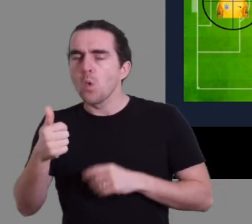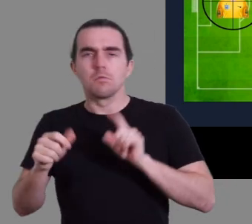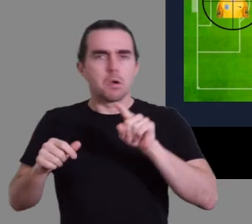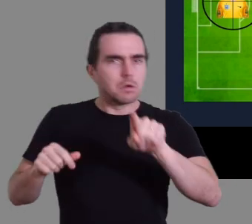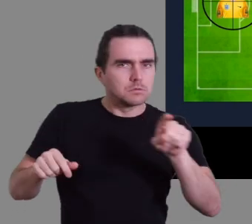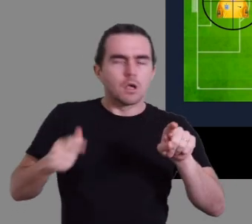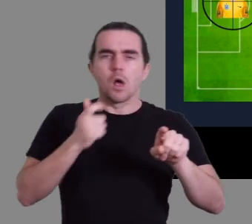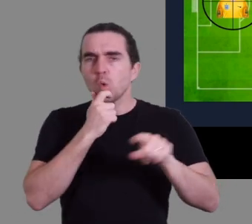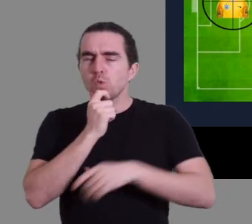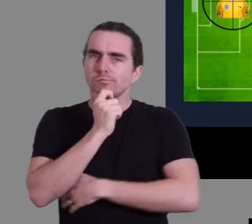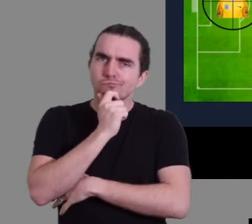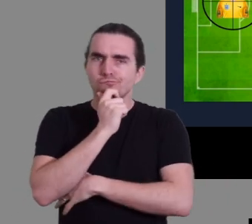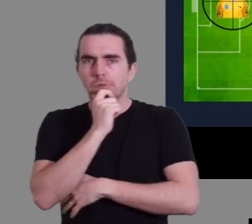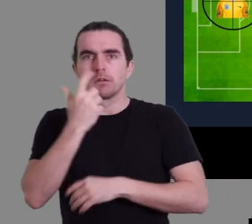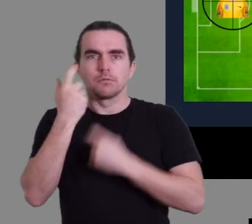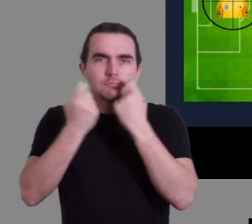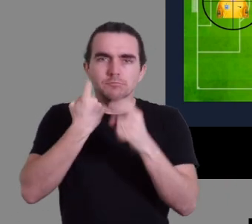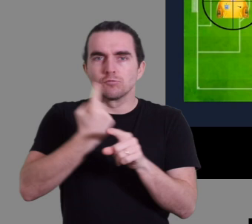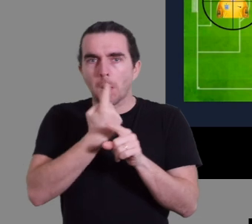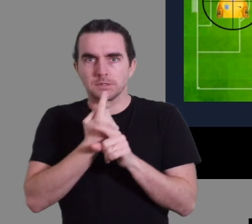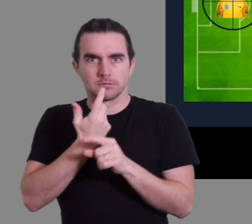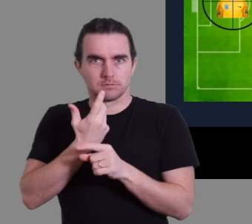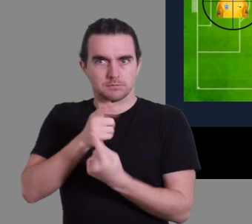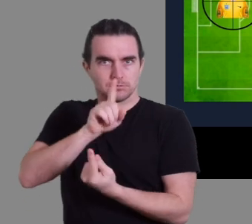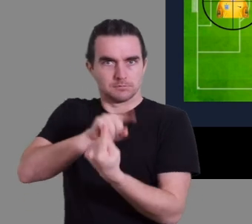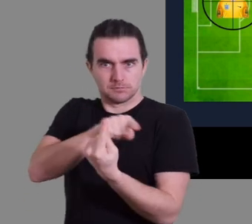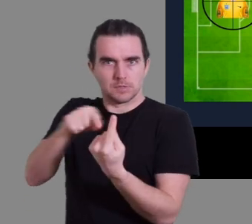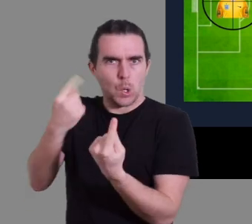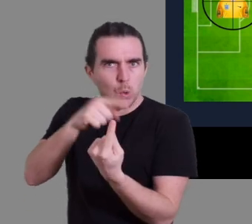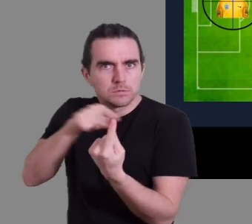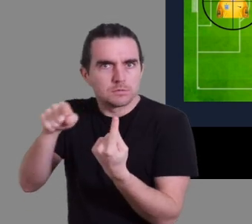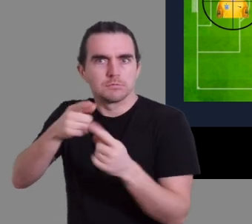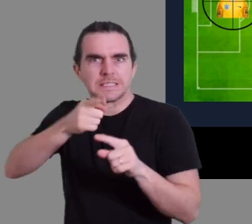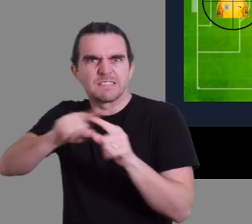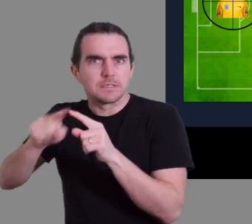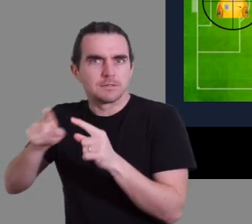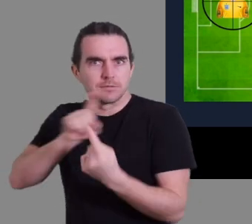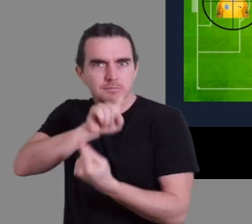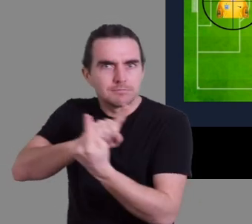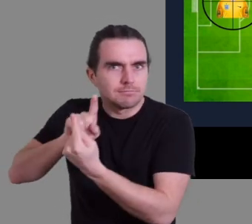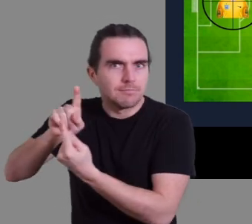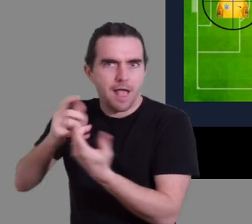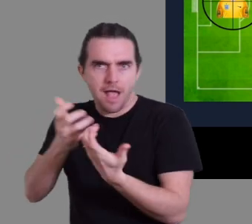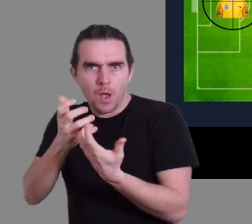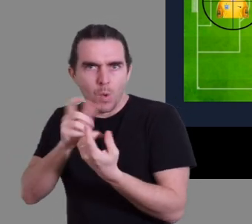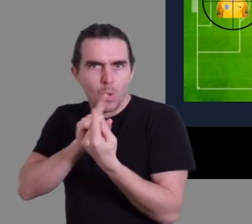then obviously again we were talking about opponents earlier on, the different types of